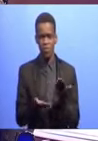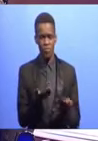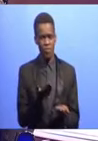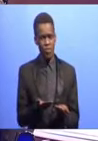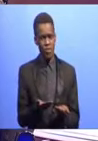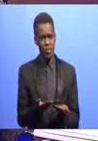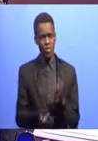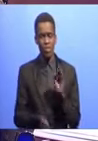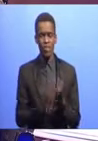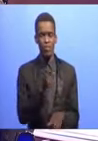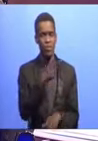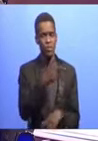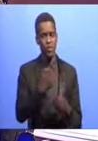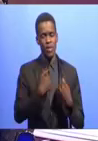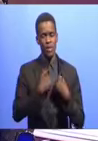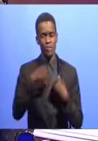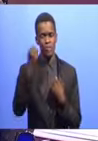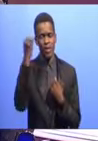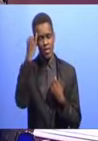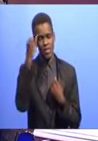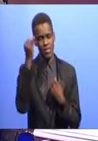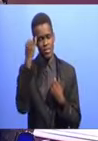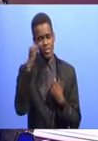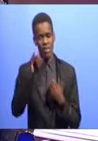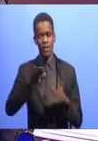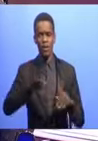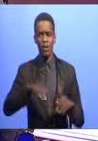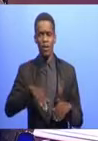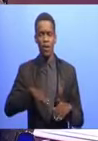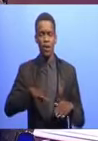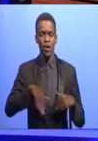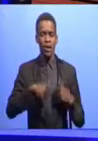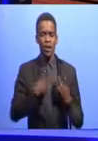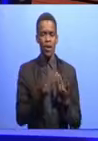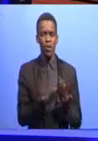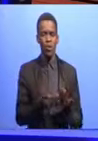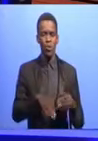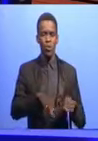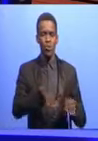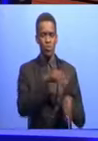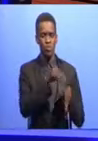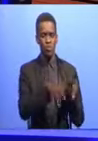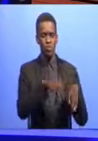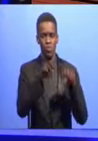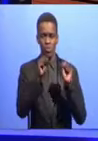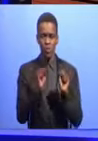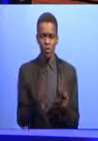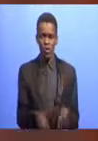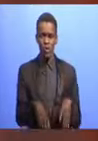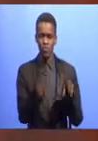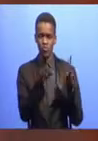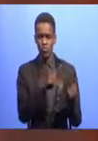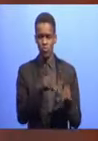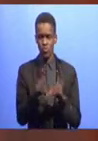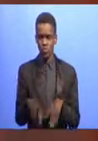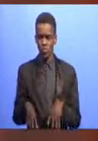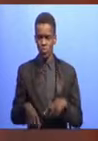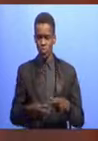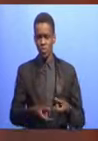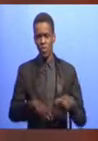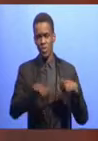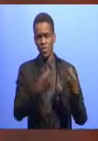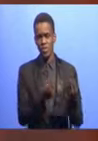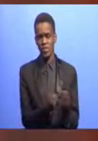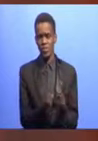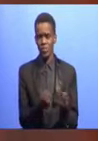e ka tsenya lentswana mo seemong se go le thusa yaka setso tlhalosa gore le eletsa go bona shelf space mo dishopong le eletsa gore e re le